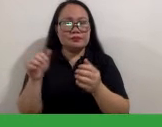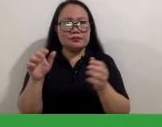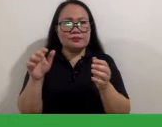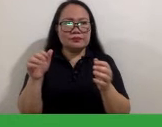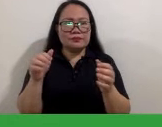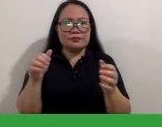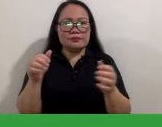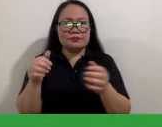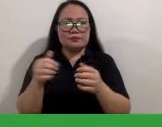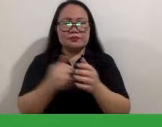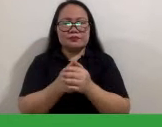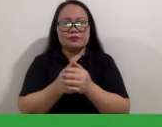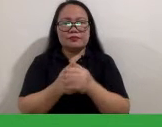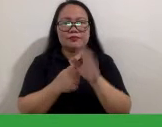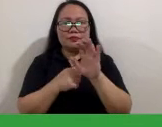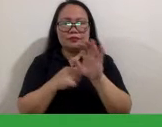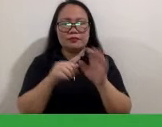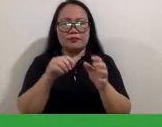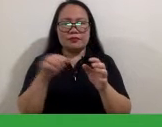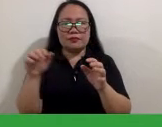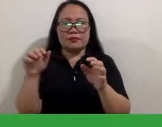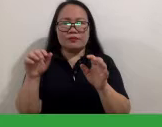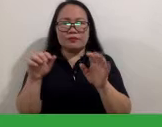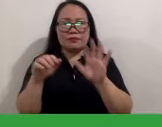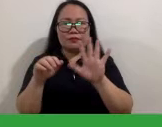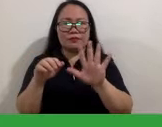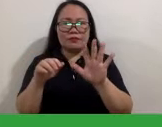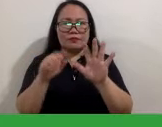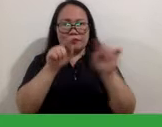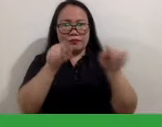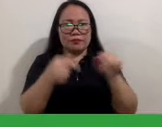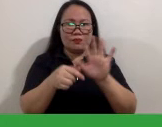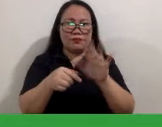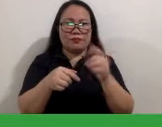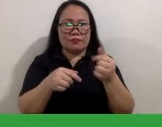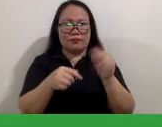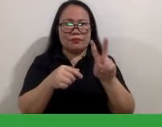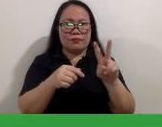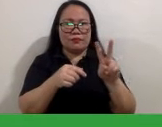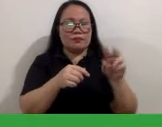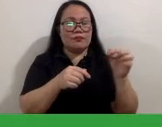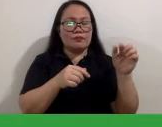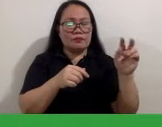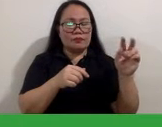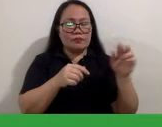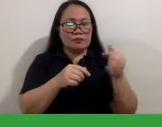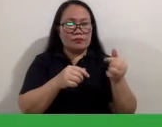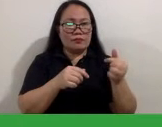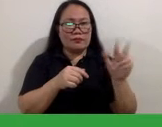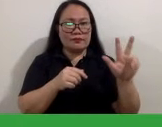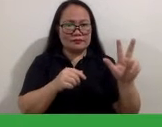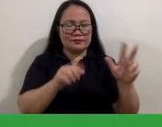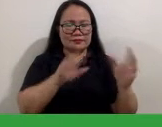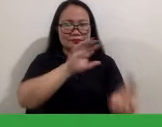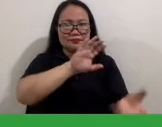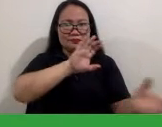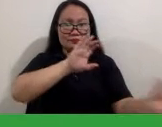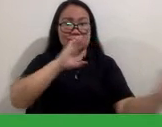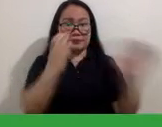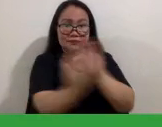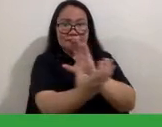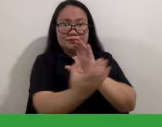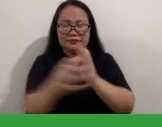yung pwesto. Nauna si 5 plus 2, and then nasa pangalawang place na si positive